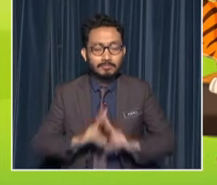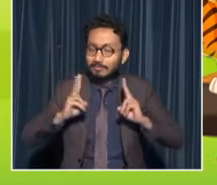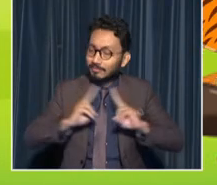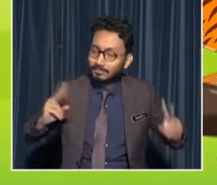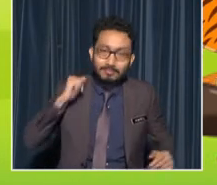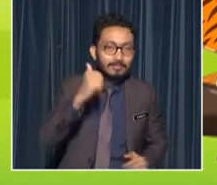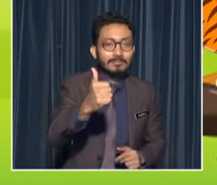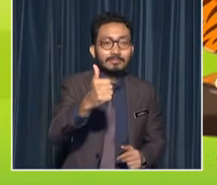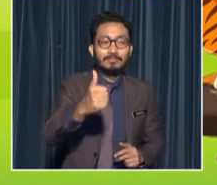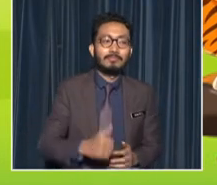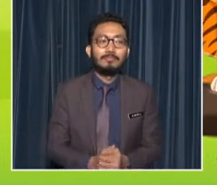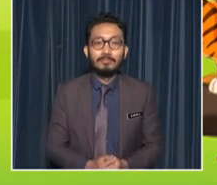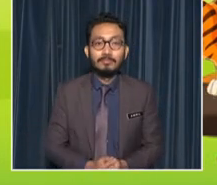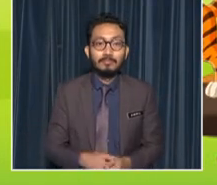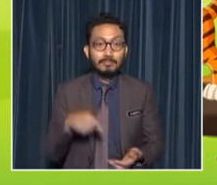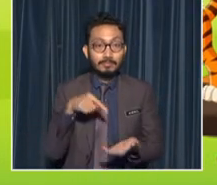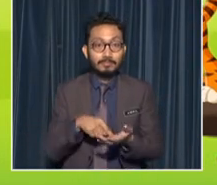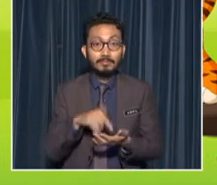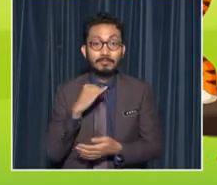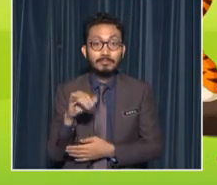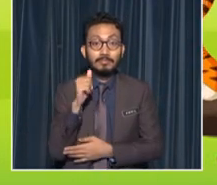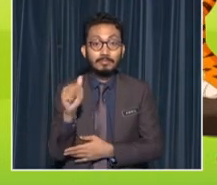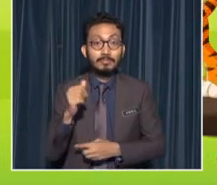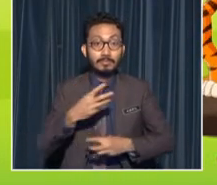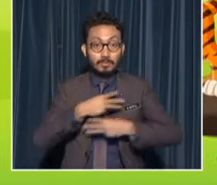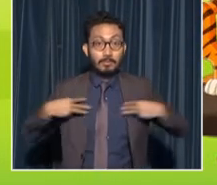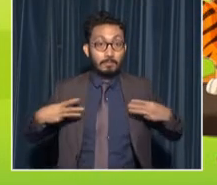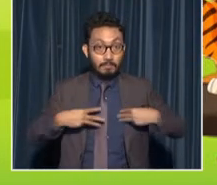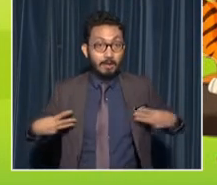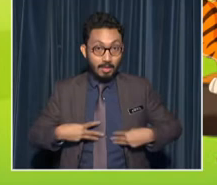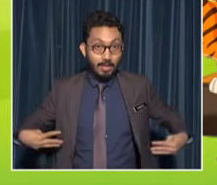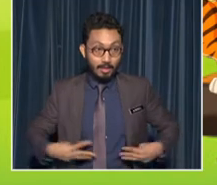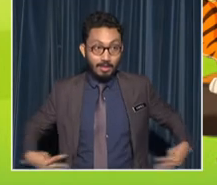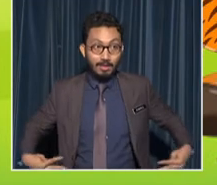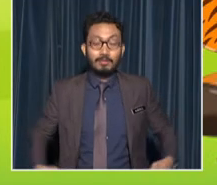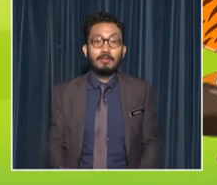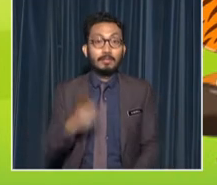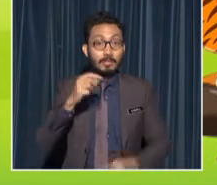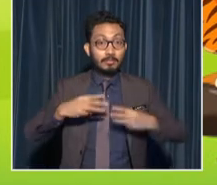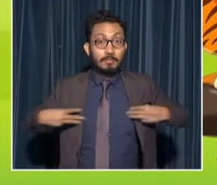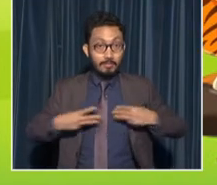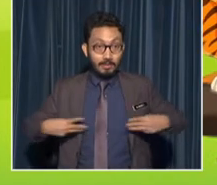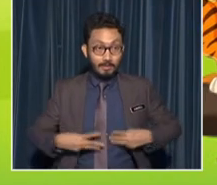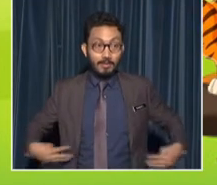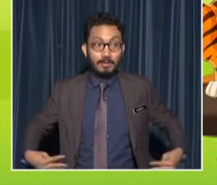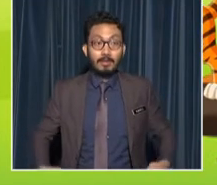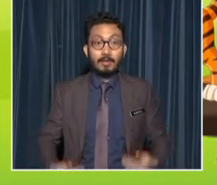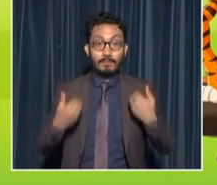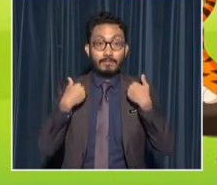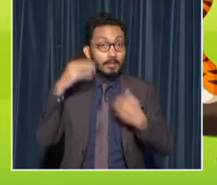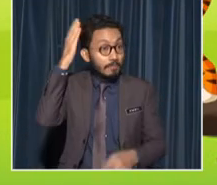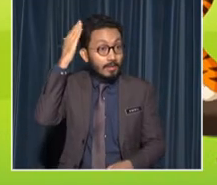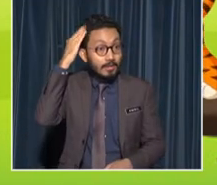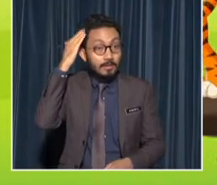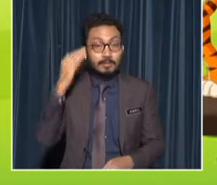Very good! This is a zebra. The zebra has a